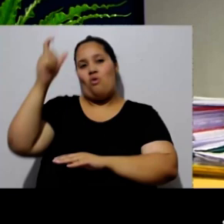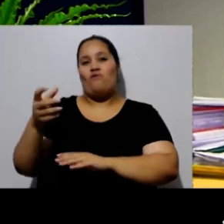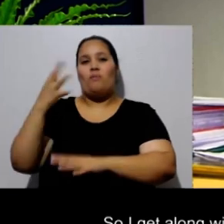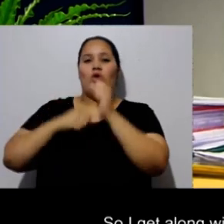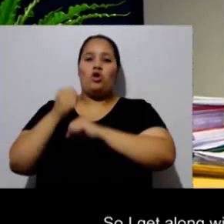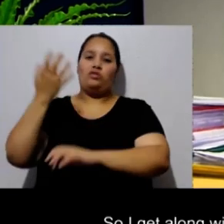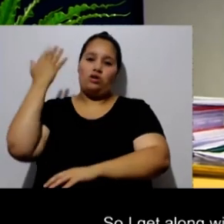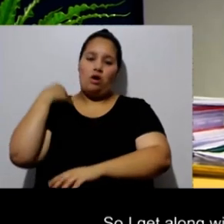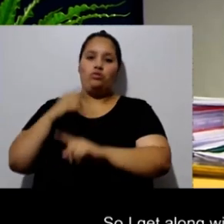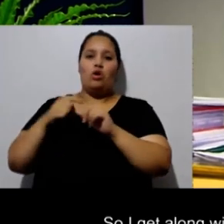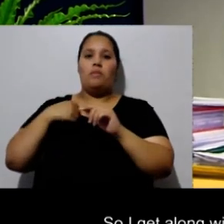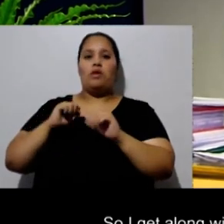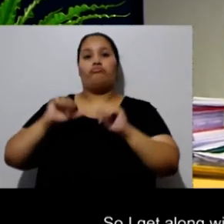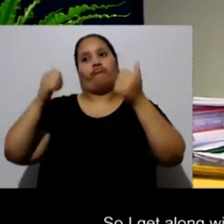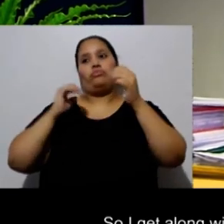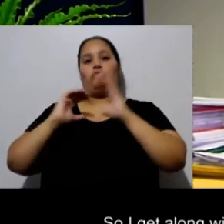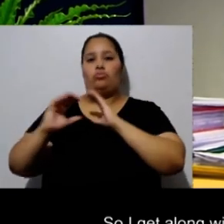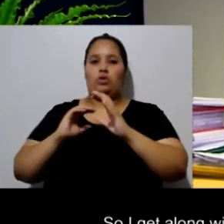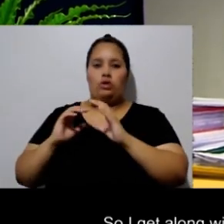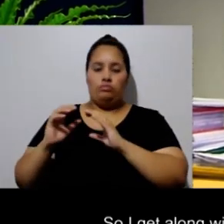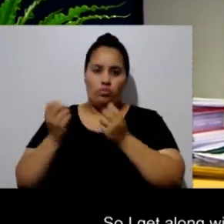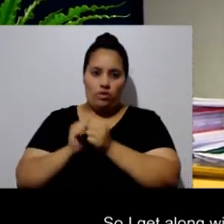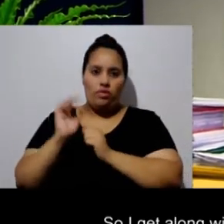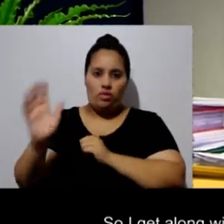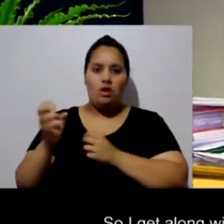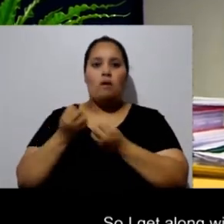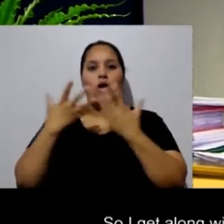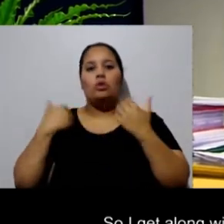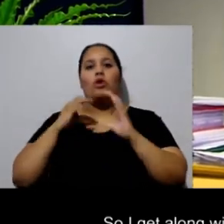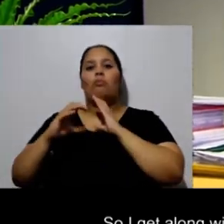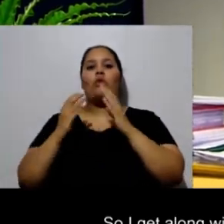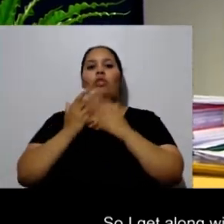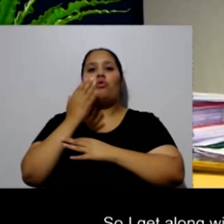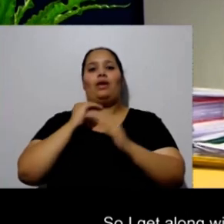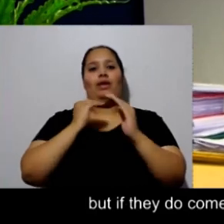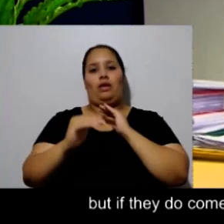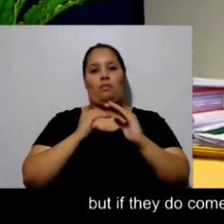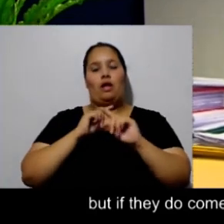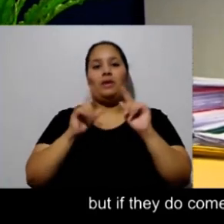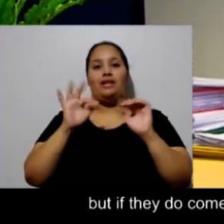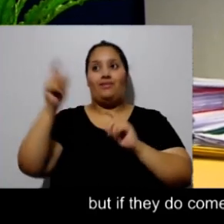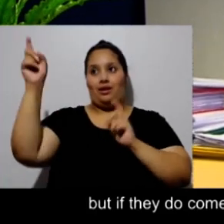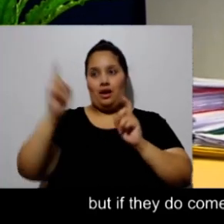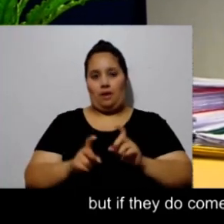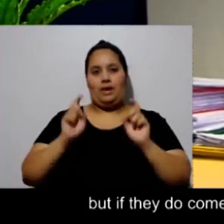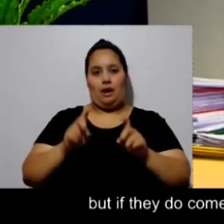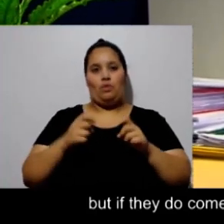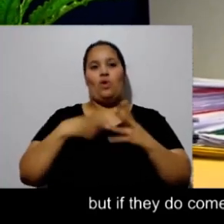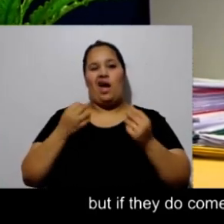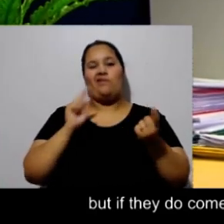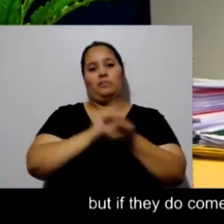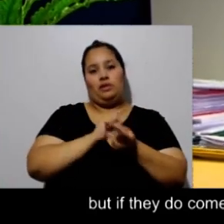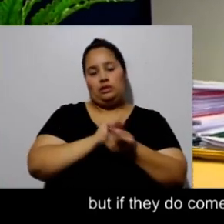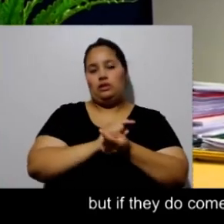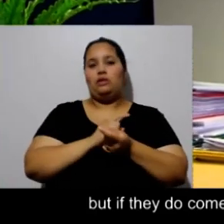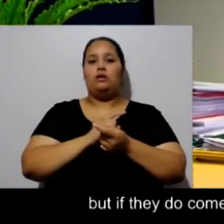from years ago, so, I get feedback along with him. Um, we mostly communicate via email, but if it comes to cut down, then